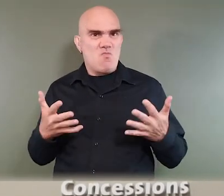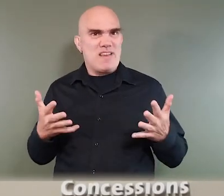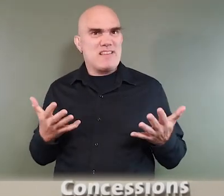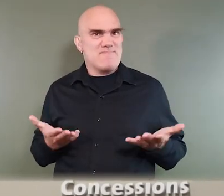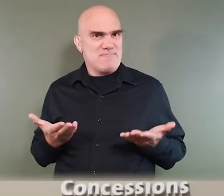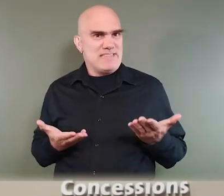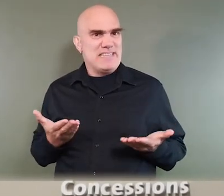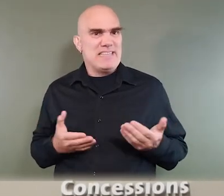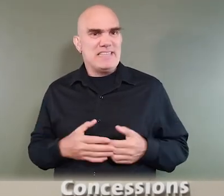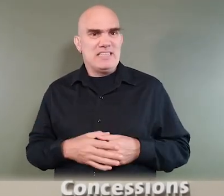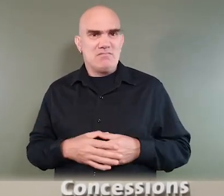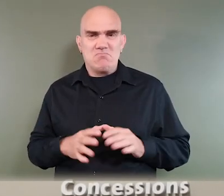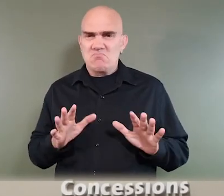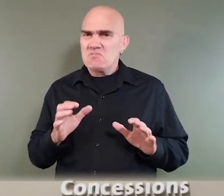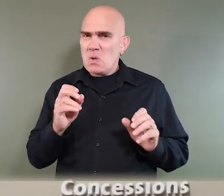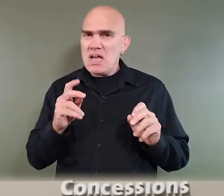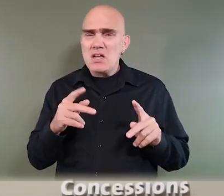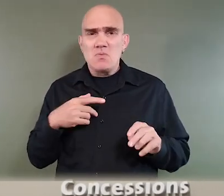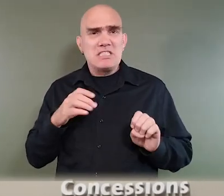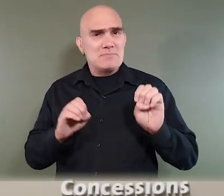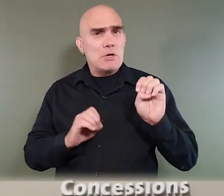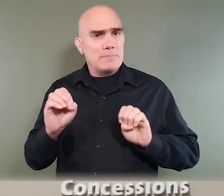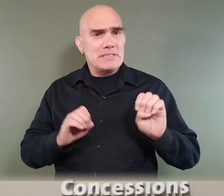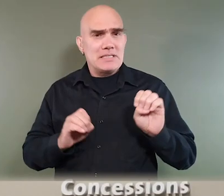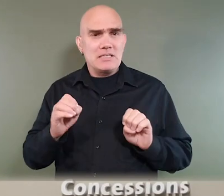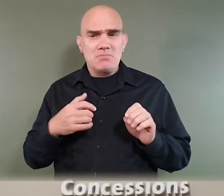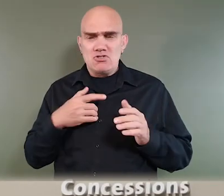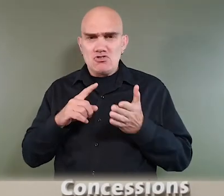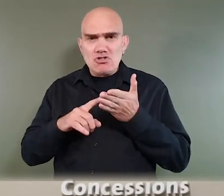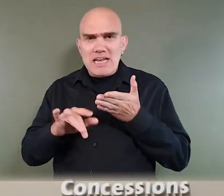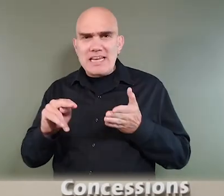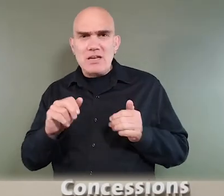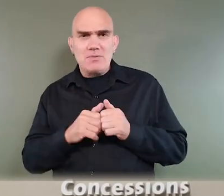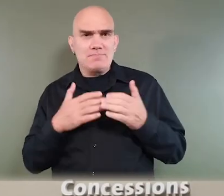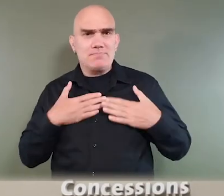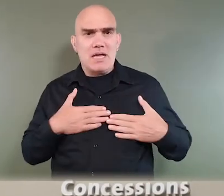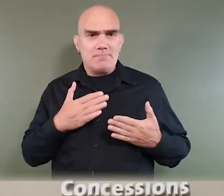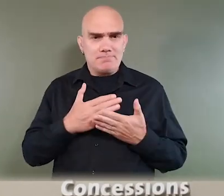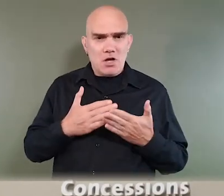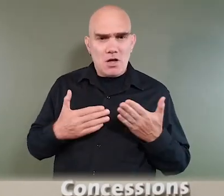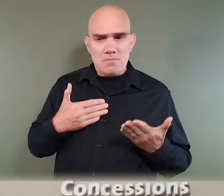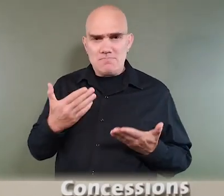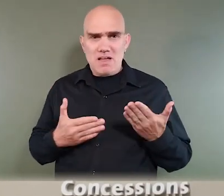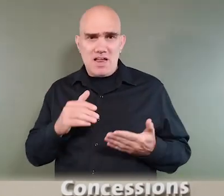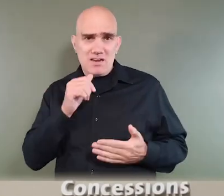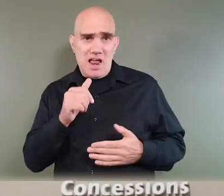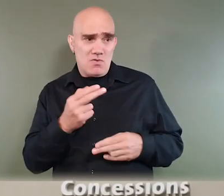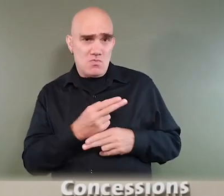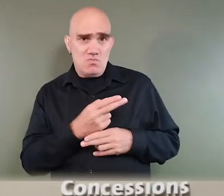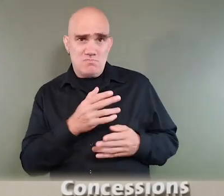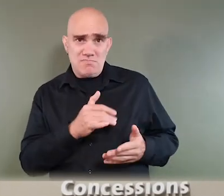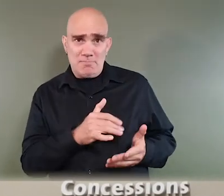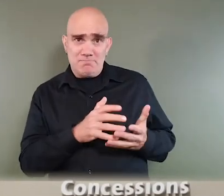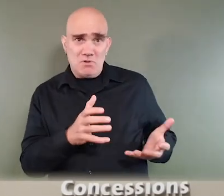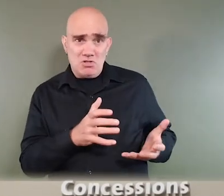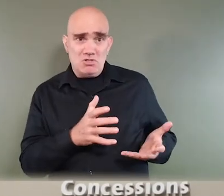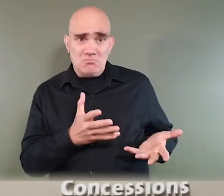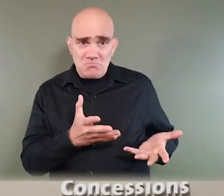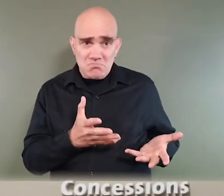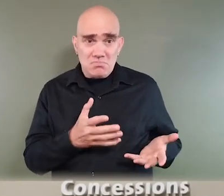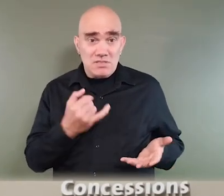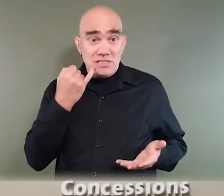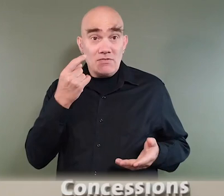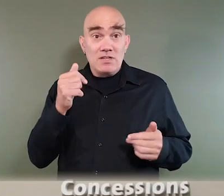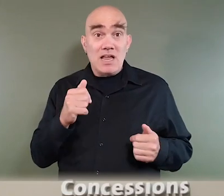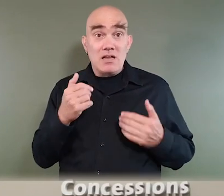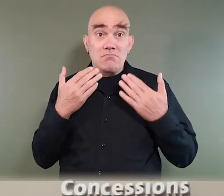We're experimenting. We're checking in with body parts we might not tap into that often. See if you can tick-tock your head